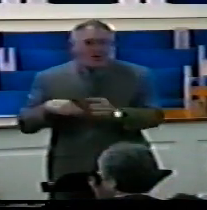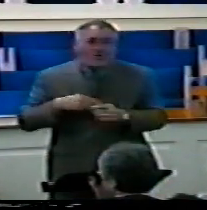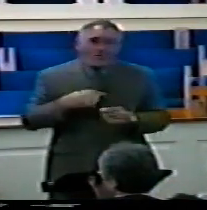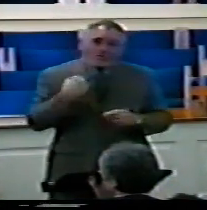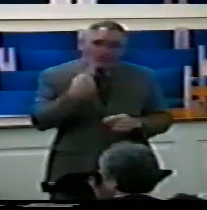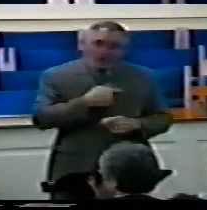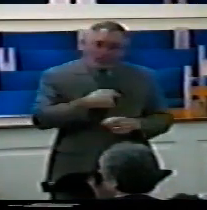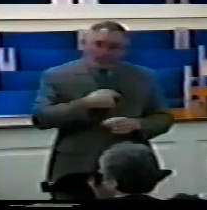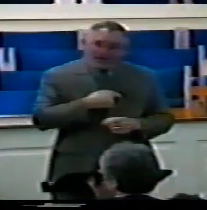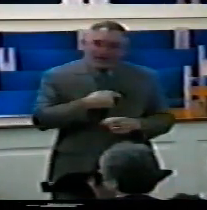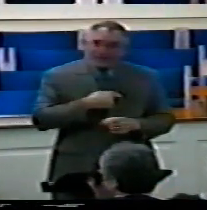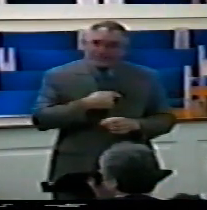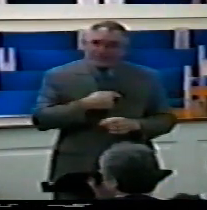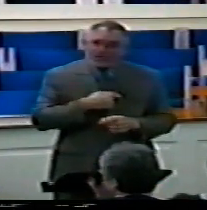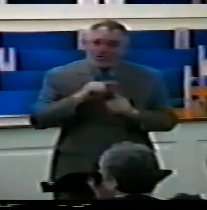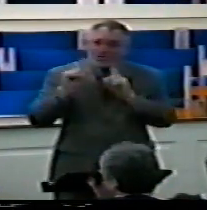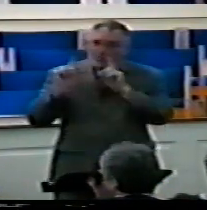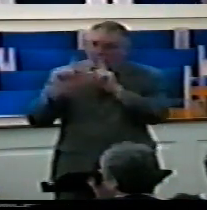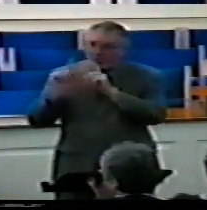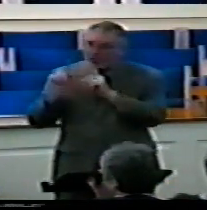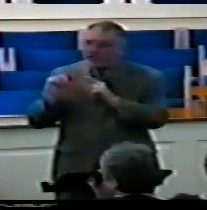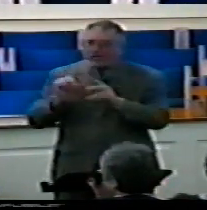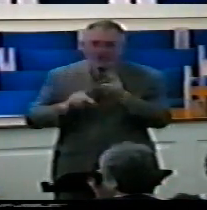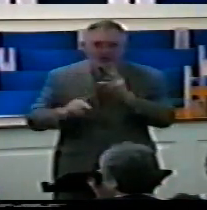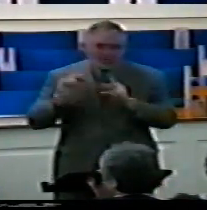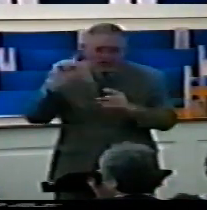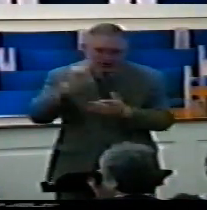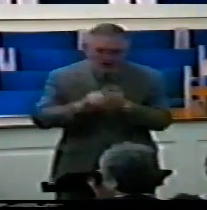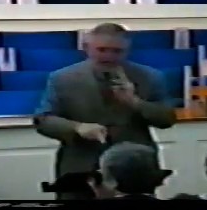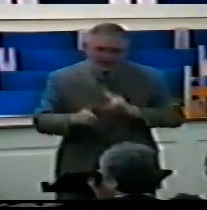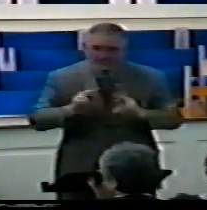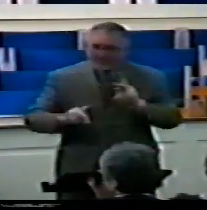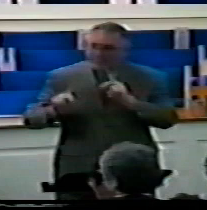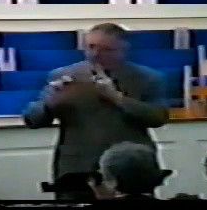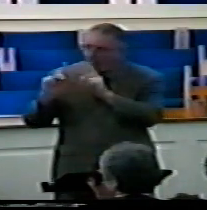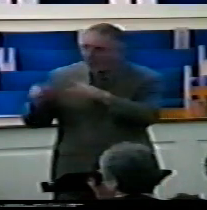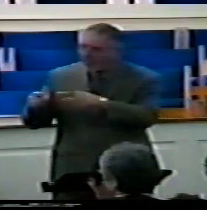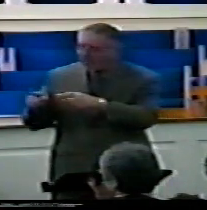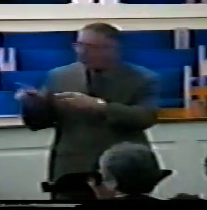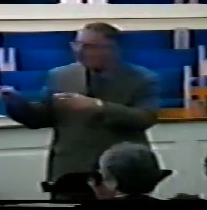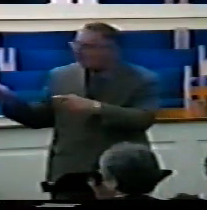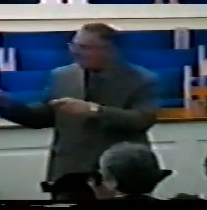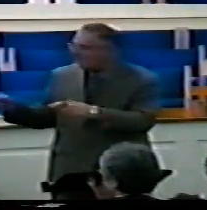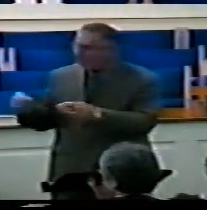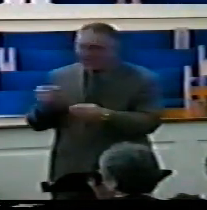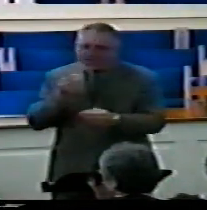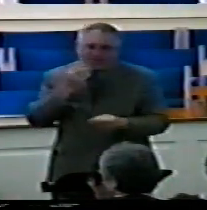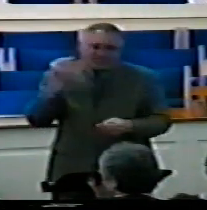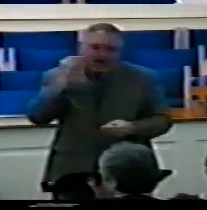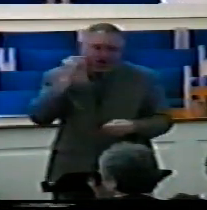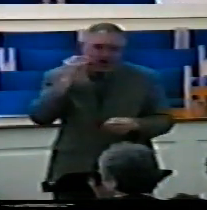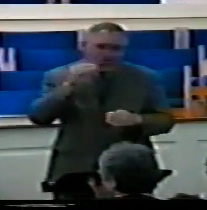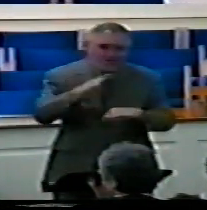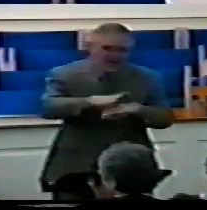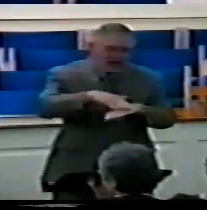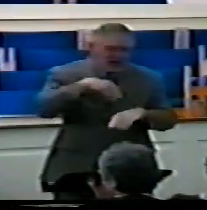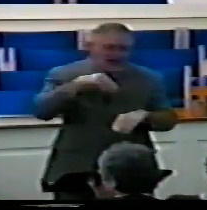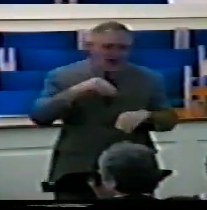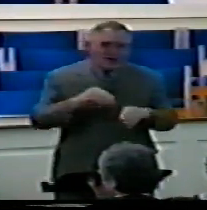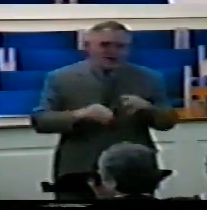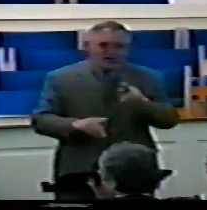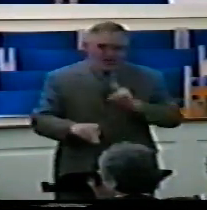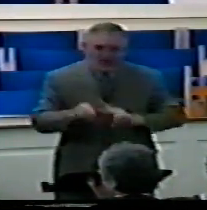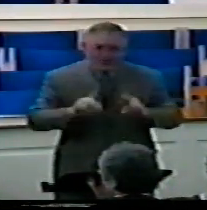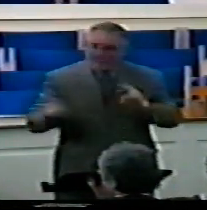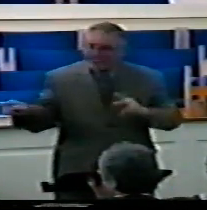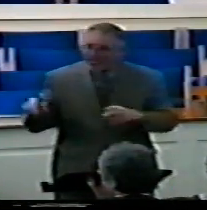Haiti and they went out to our home and they called in all the preachers that I was training and all the pastors that had been graduated from the college. And